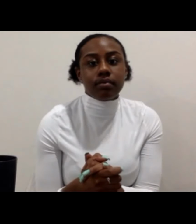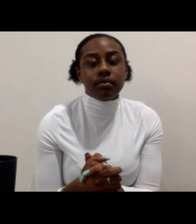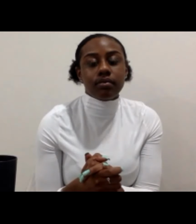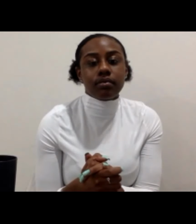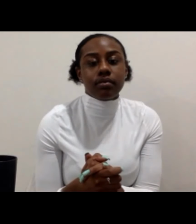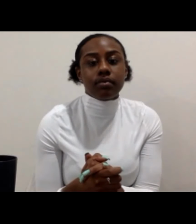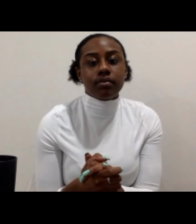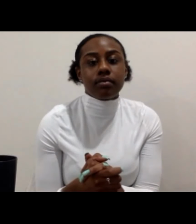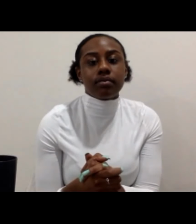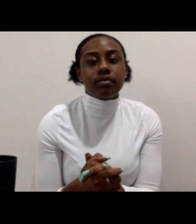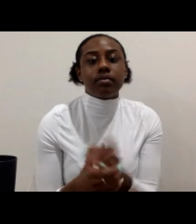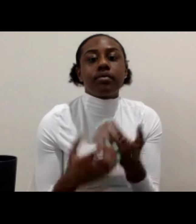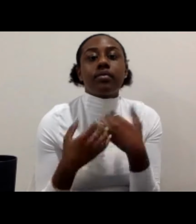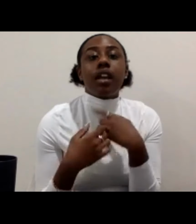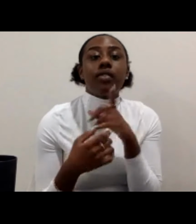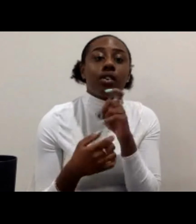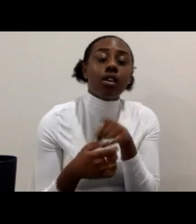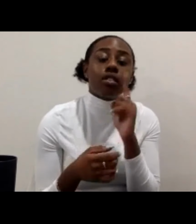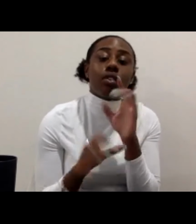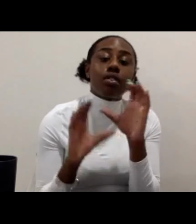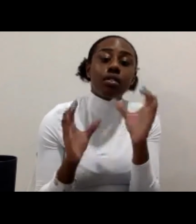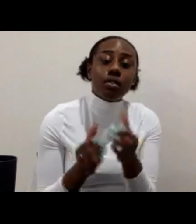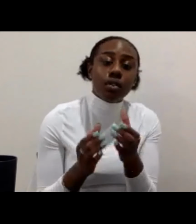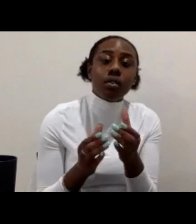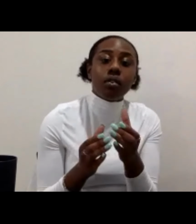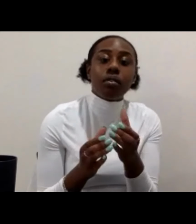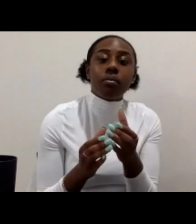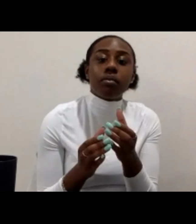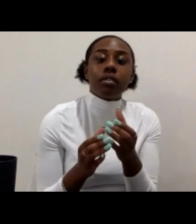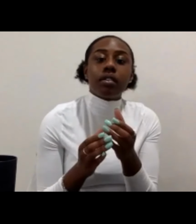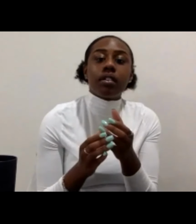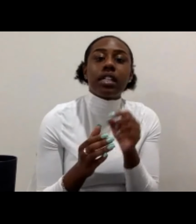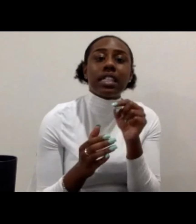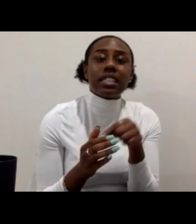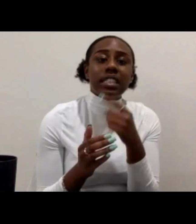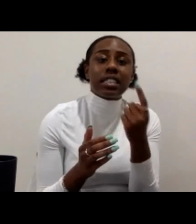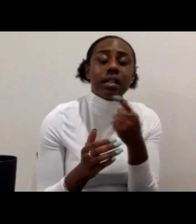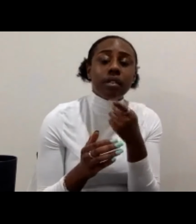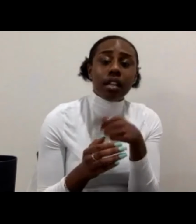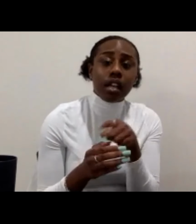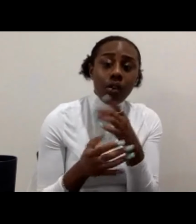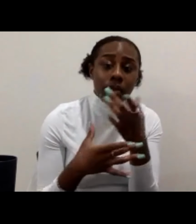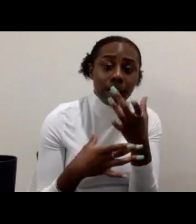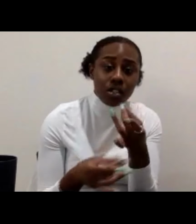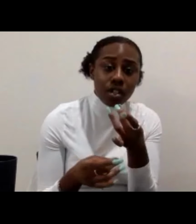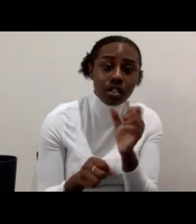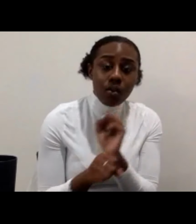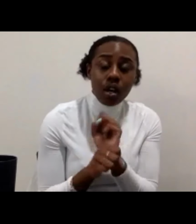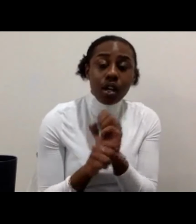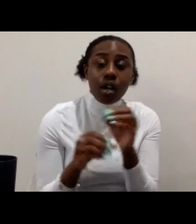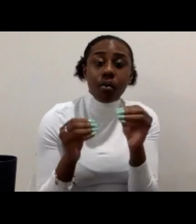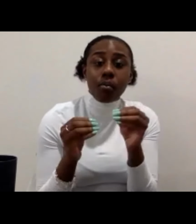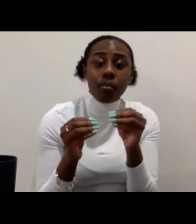I have a question for the group. Like, is this something that folks here would be interested in working a little bit more closely with us